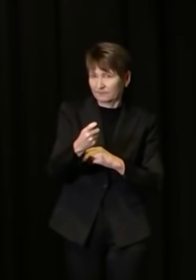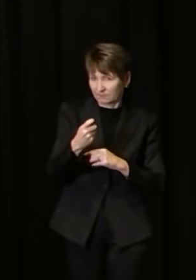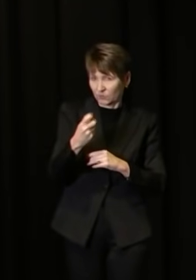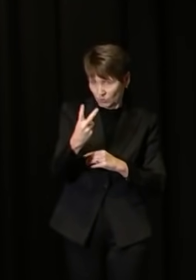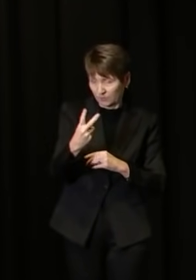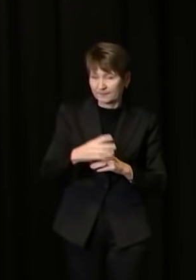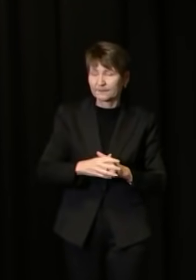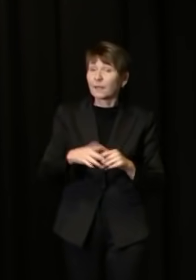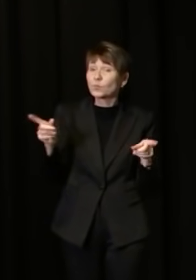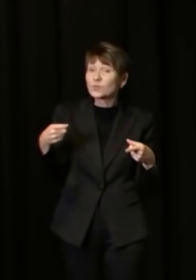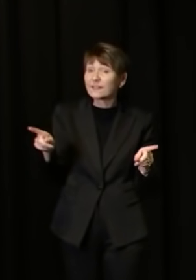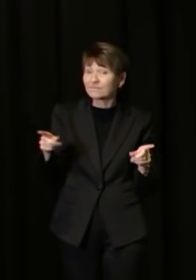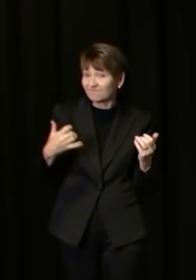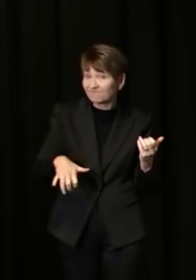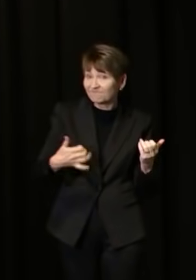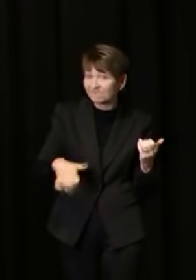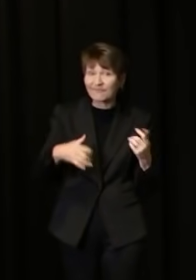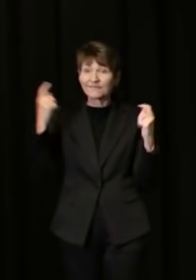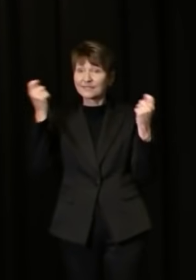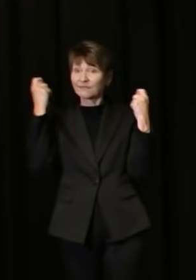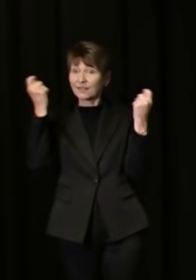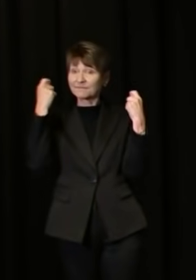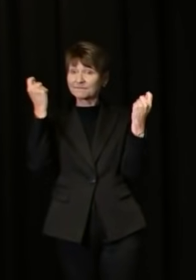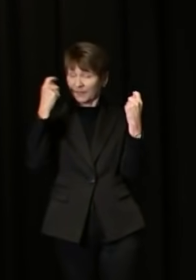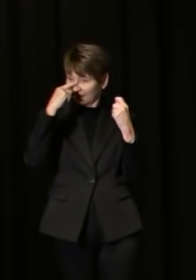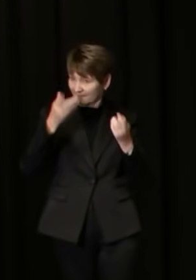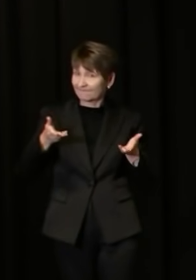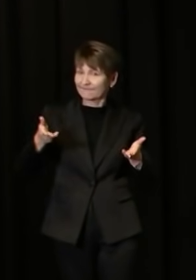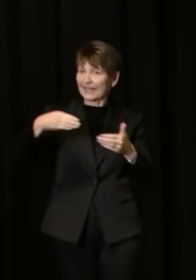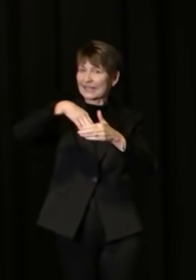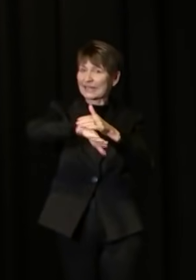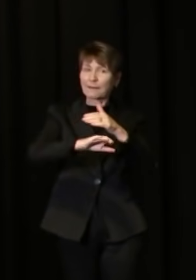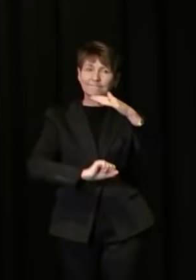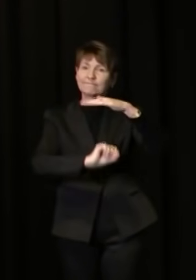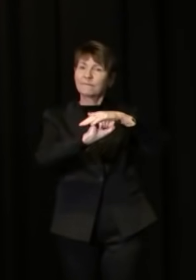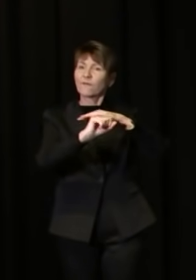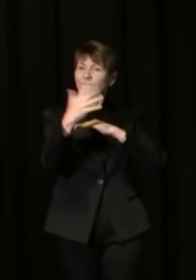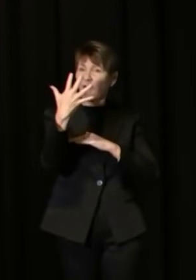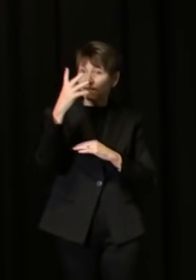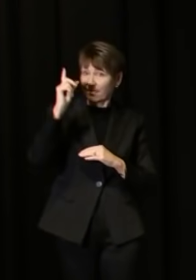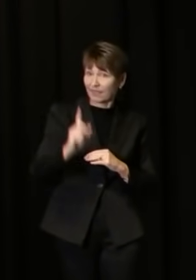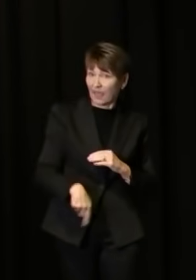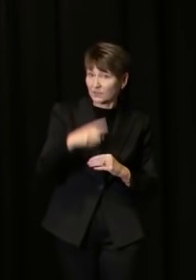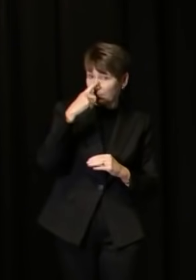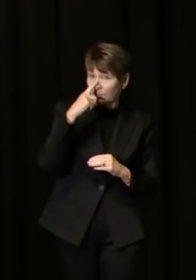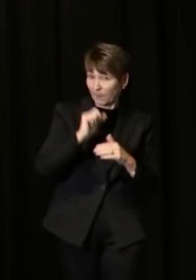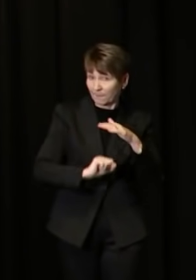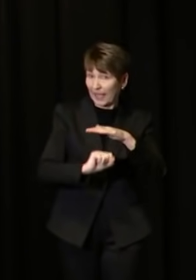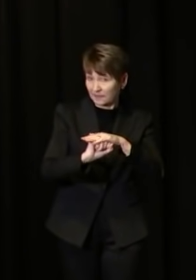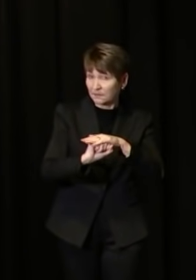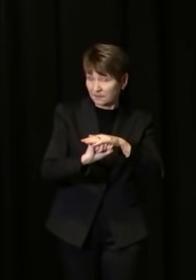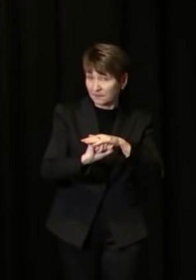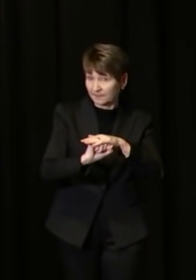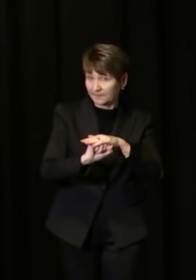Events, including music and festivals, will be able to host up to 5,000 attendees,